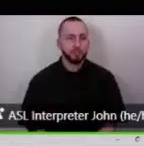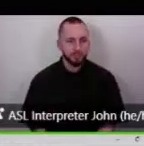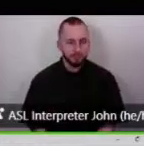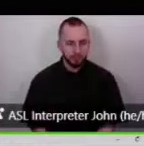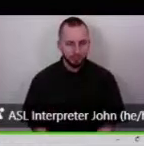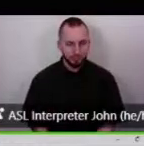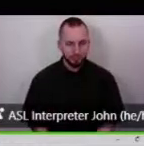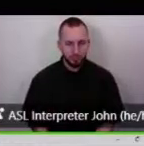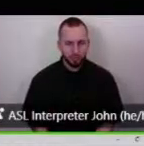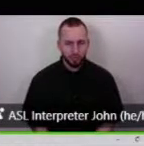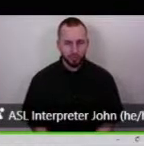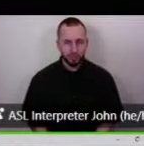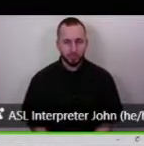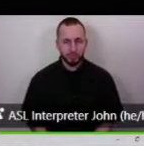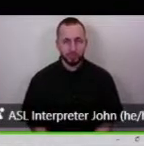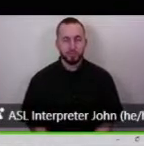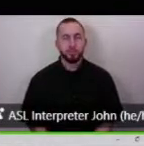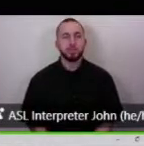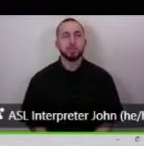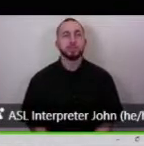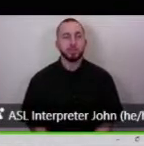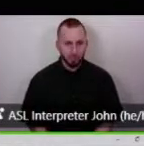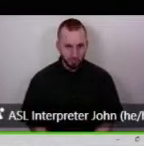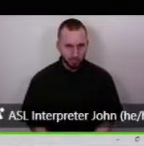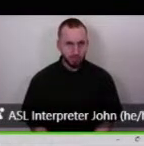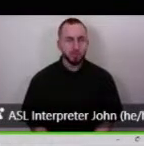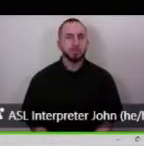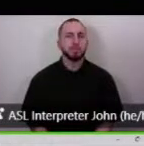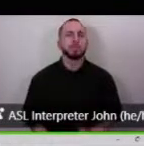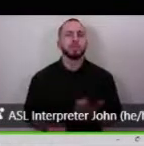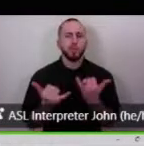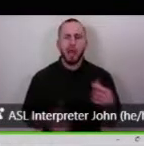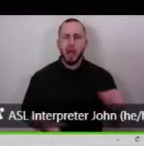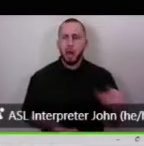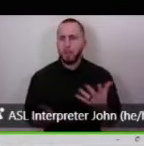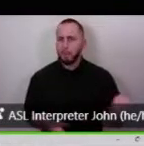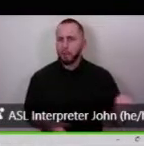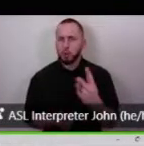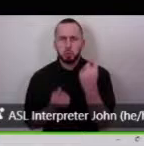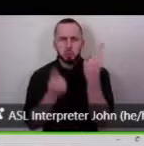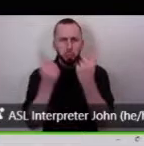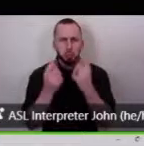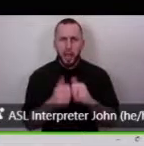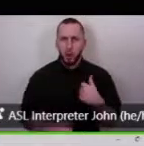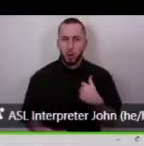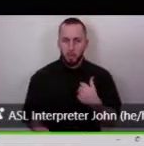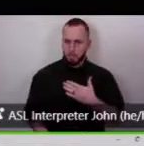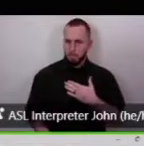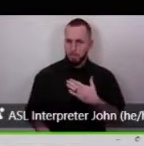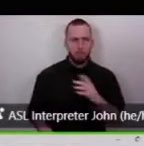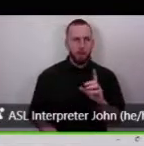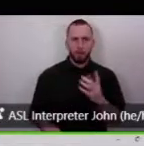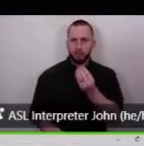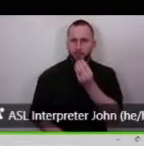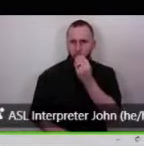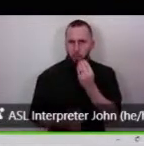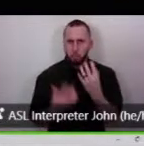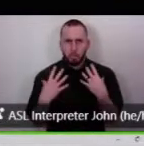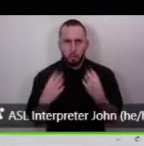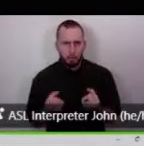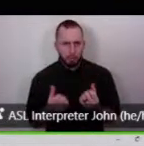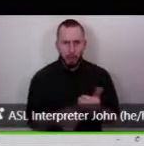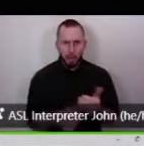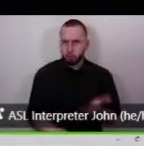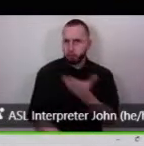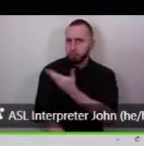And so the big question we think about is, well, how can I improve my diet, and how can I follow these dietary patterns that I just talked